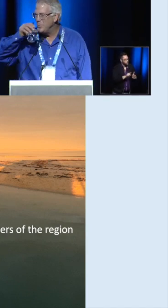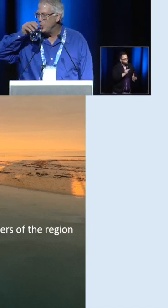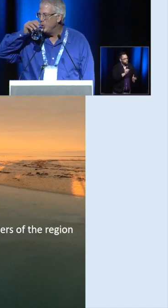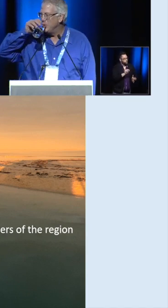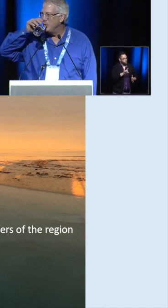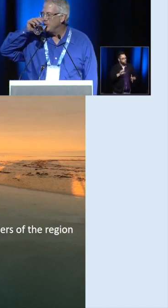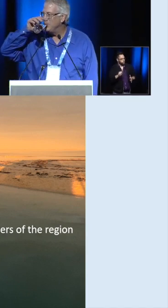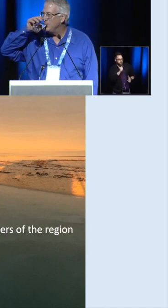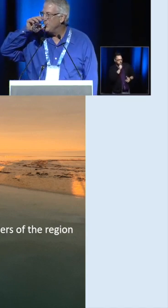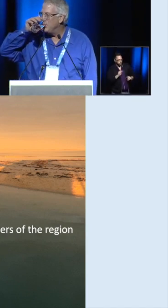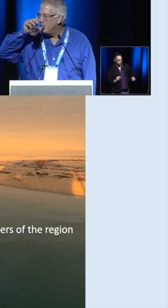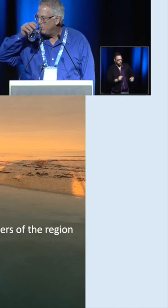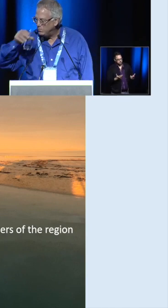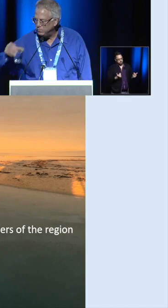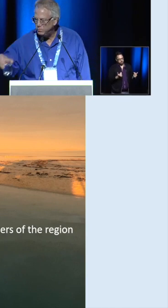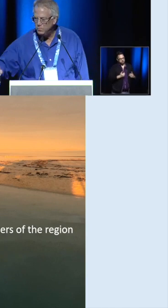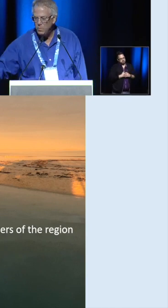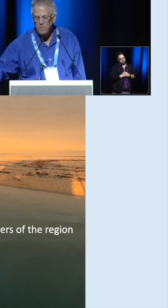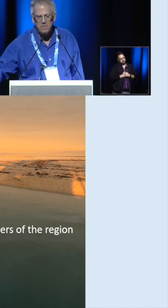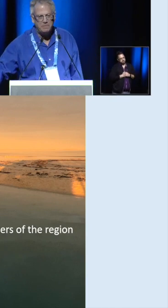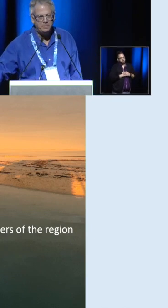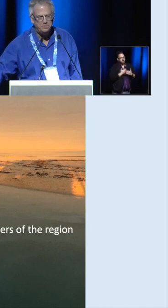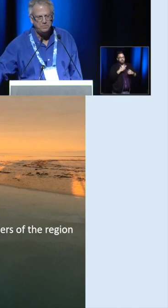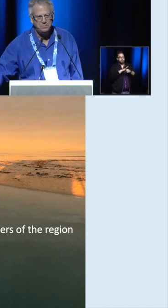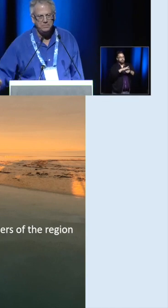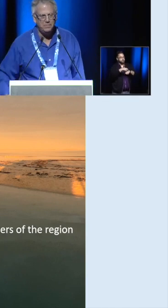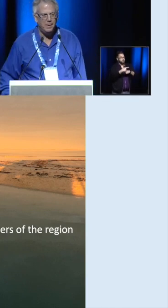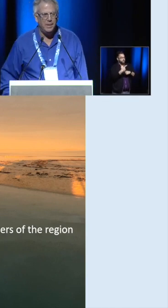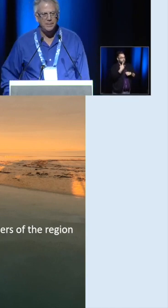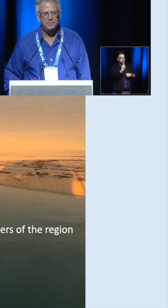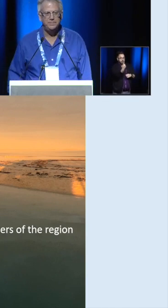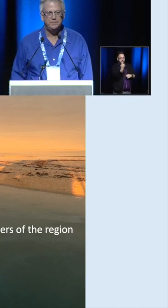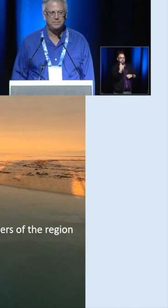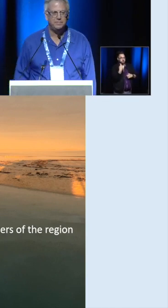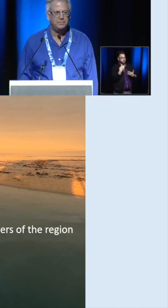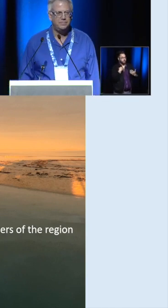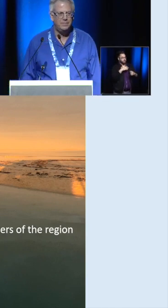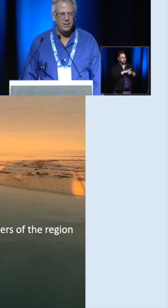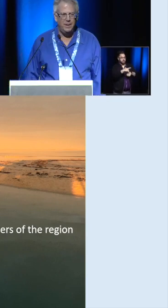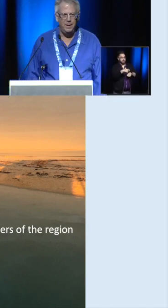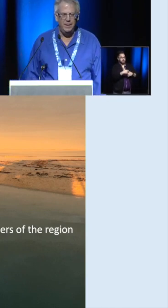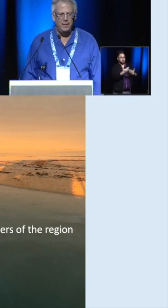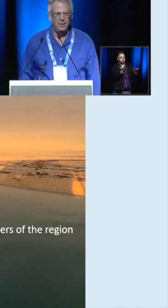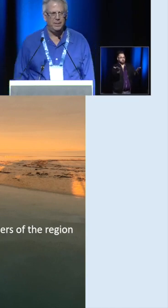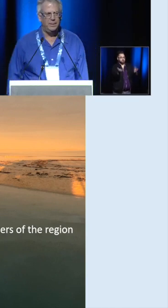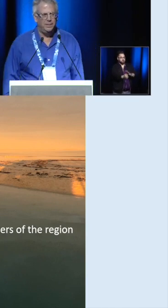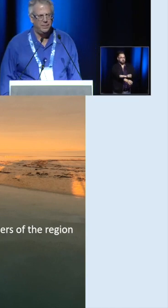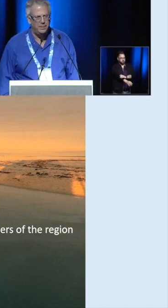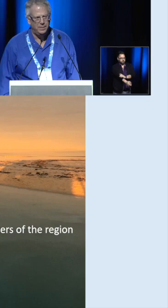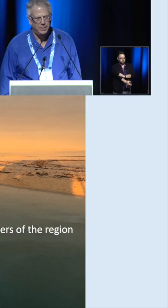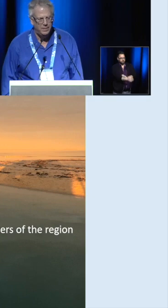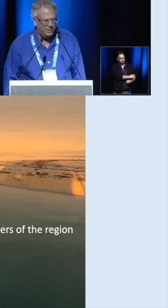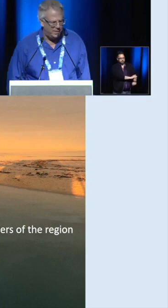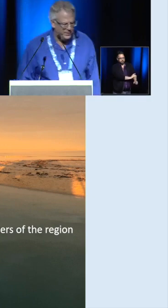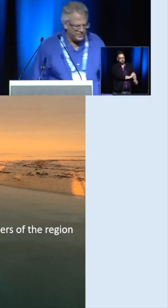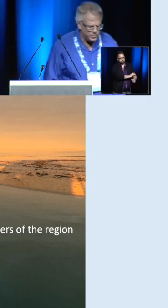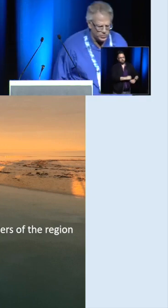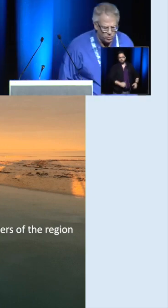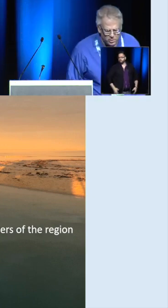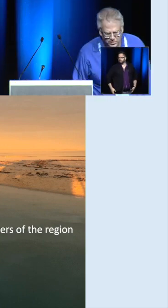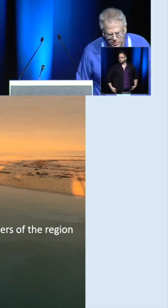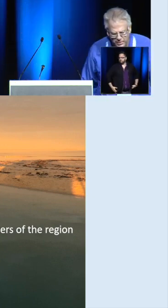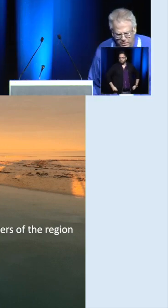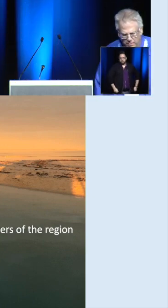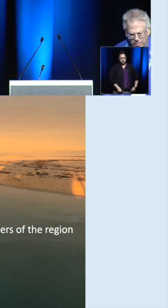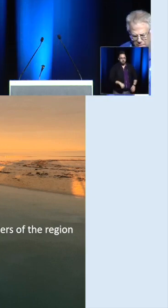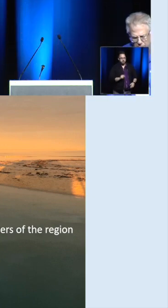We have a full 5 minutes for questions, so if people want to approach the mics up there near Tillen over here. And I think I'm supposed to